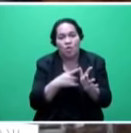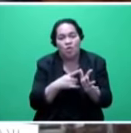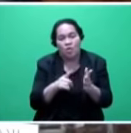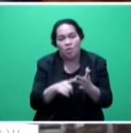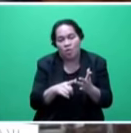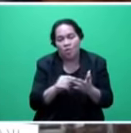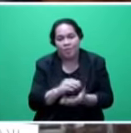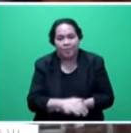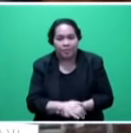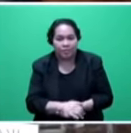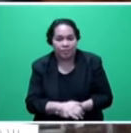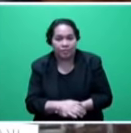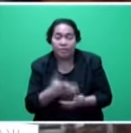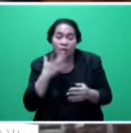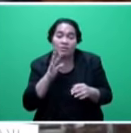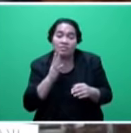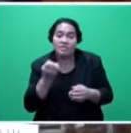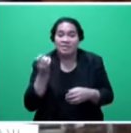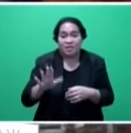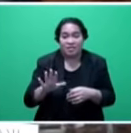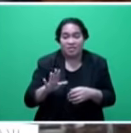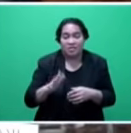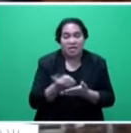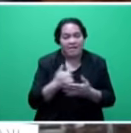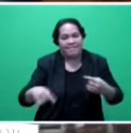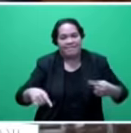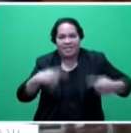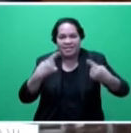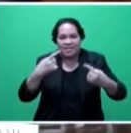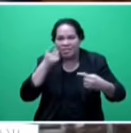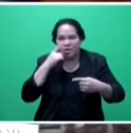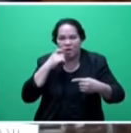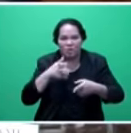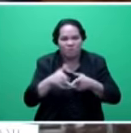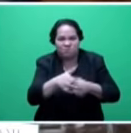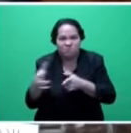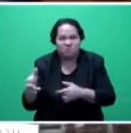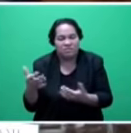independence, also in the actions against terrorists at that time.